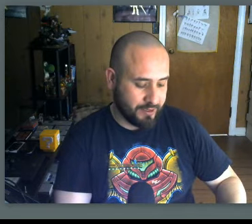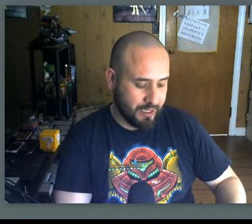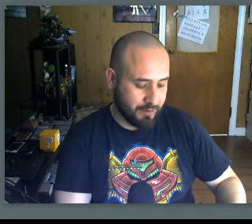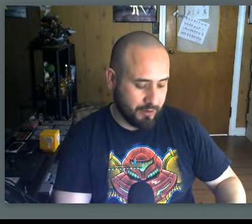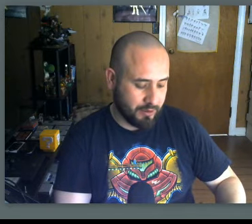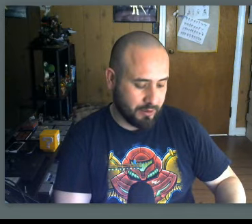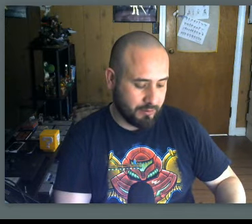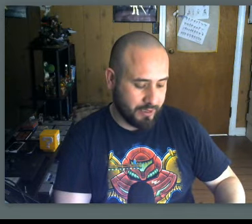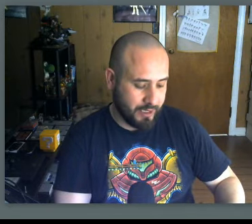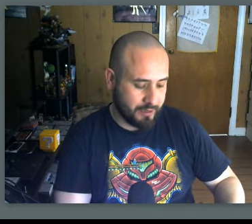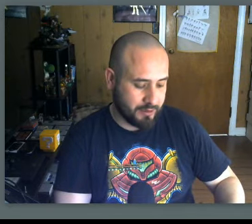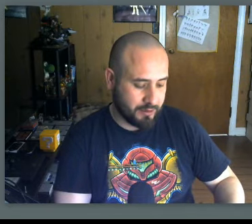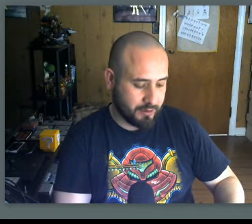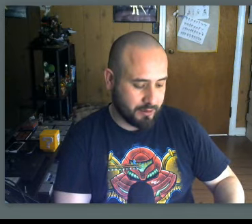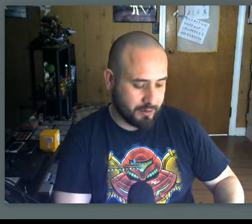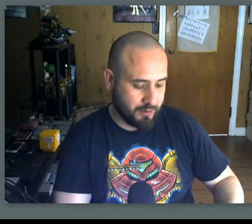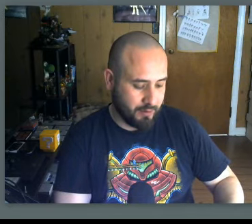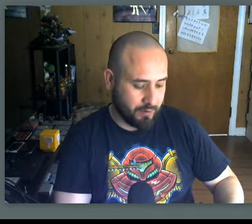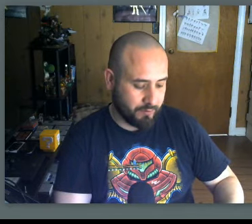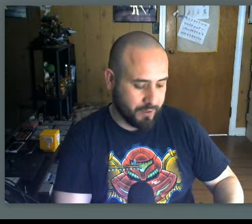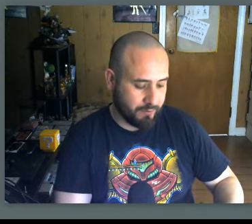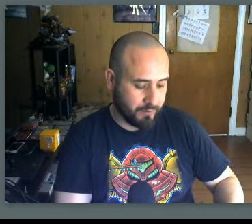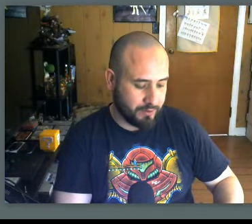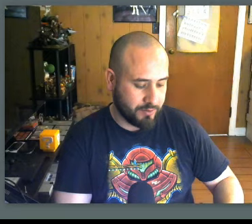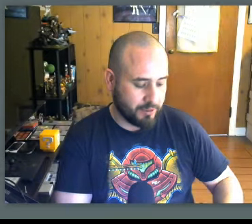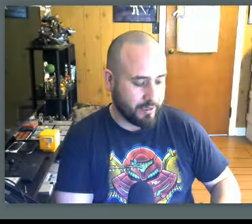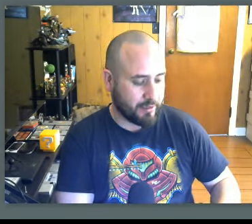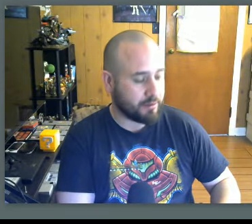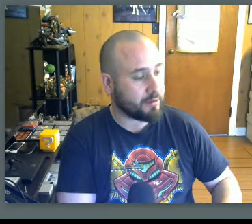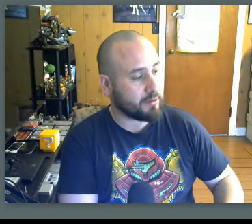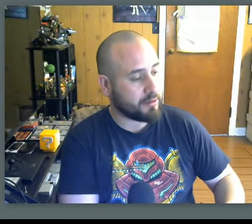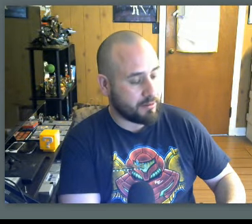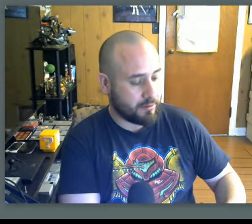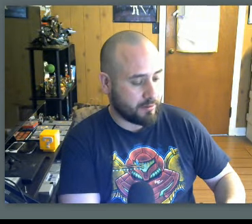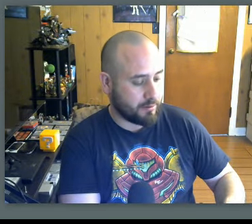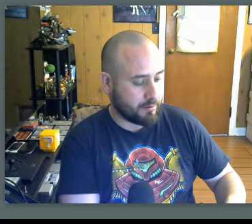have a timer on my lights, and they weren't ready for me to teach right now.